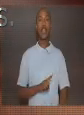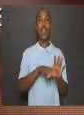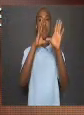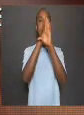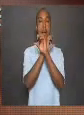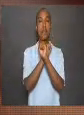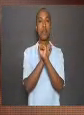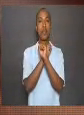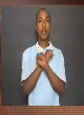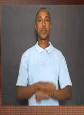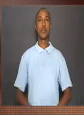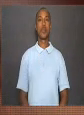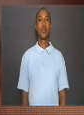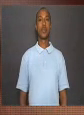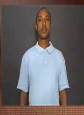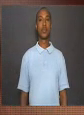Time's up!